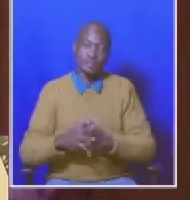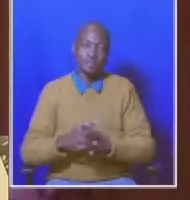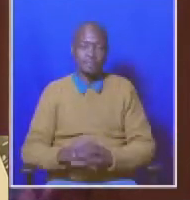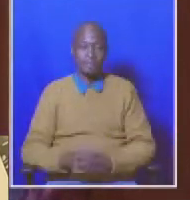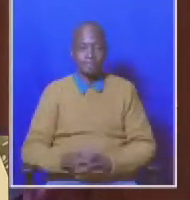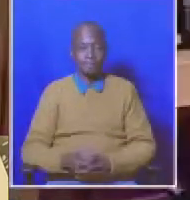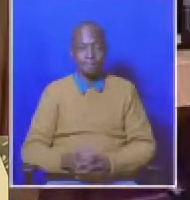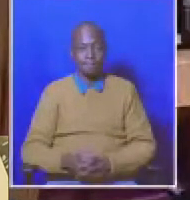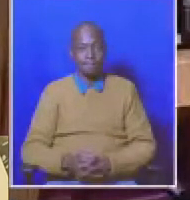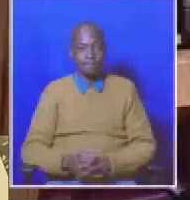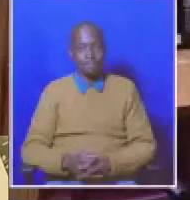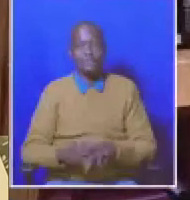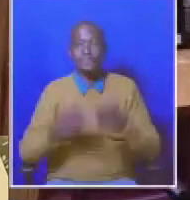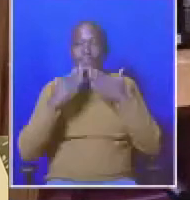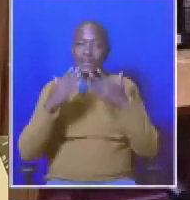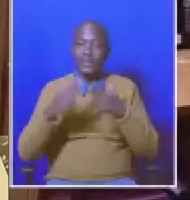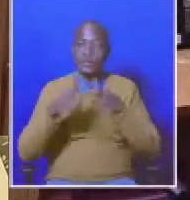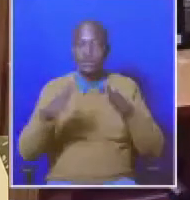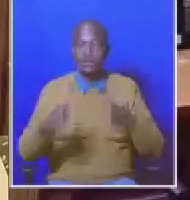Thank you very much,